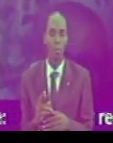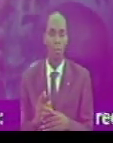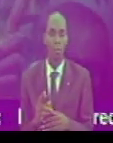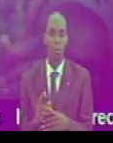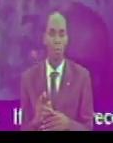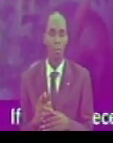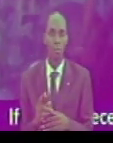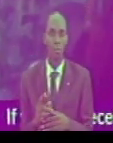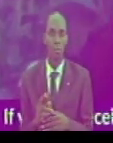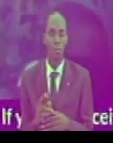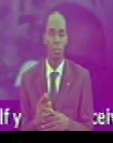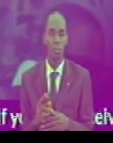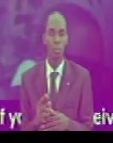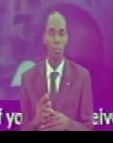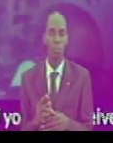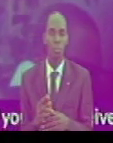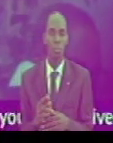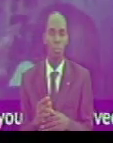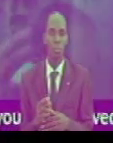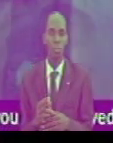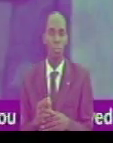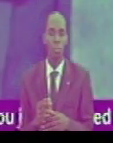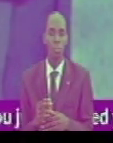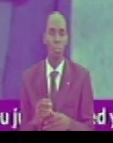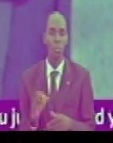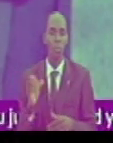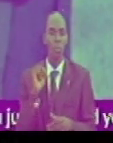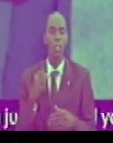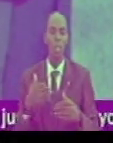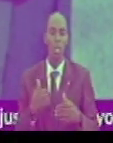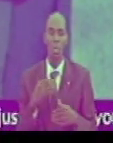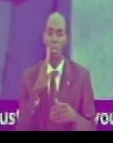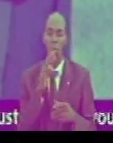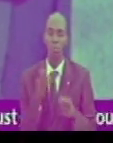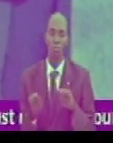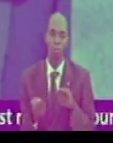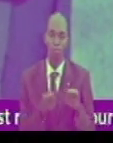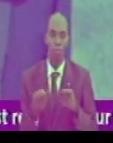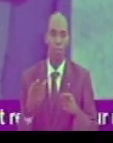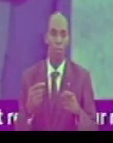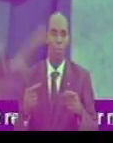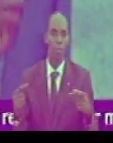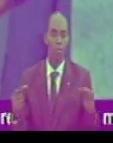particular day, November, before the other crusade that we just had.